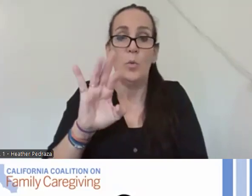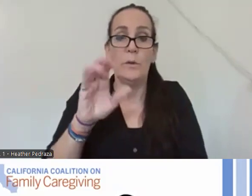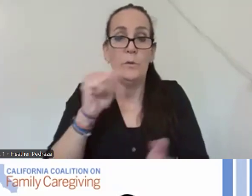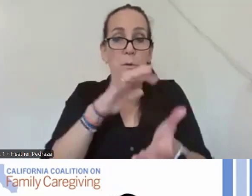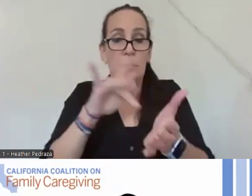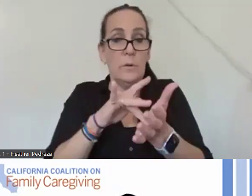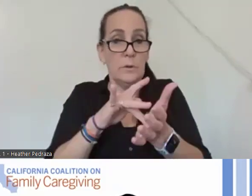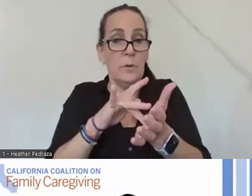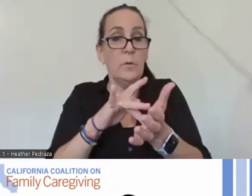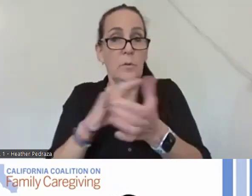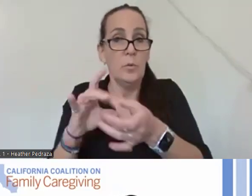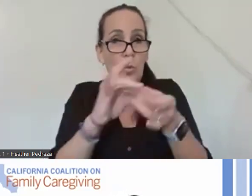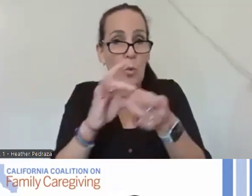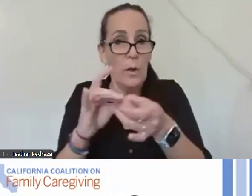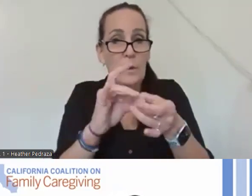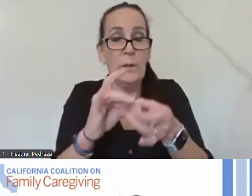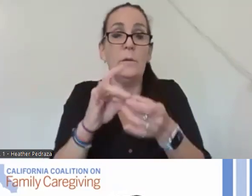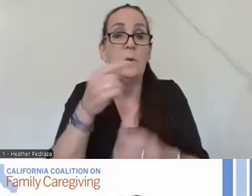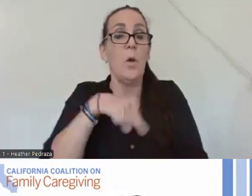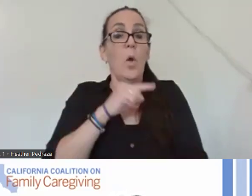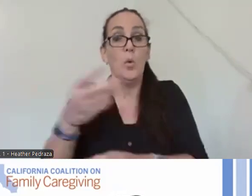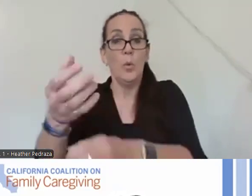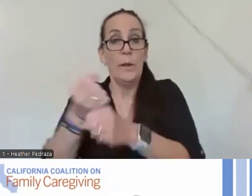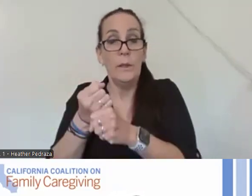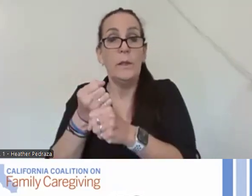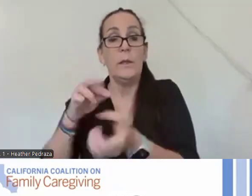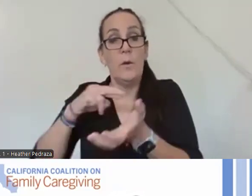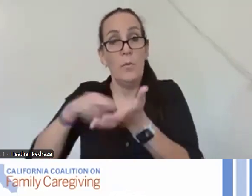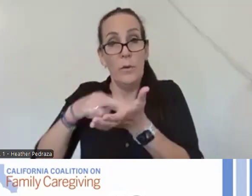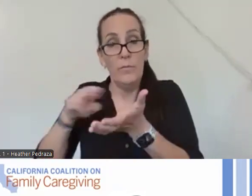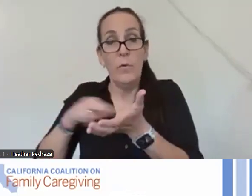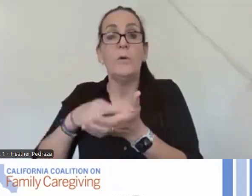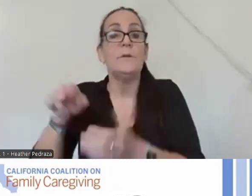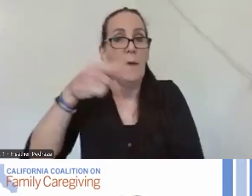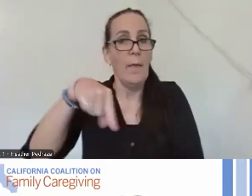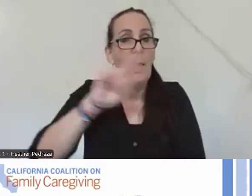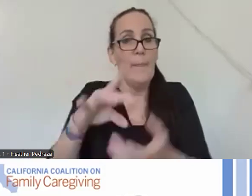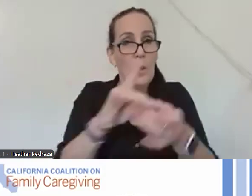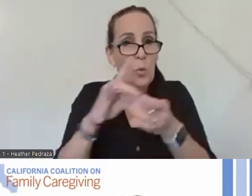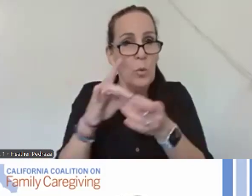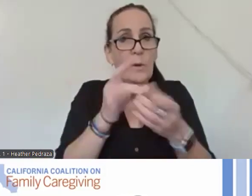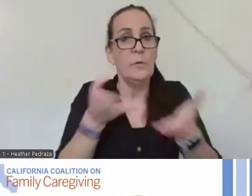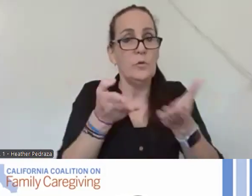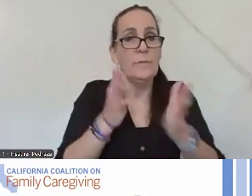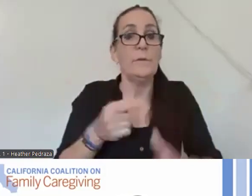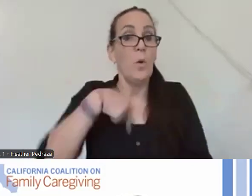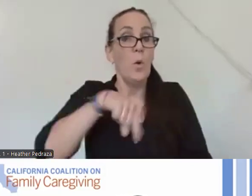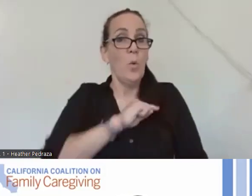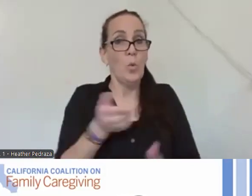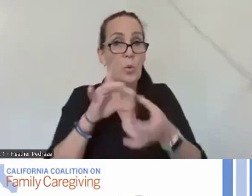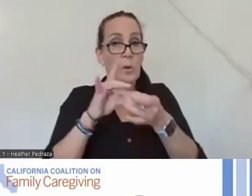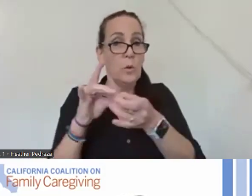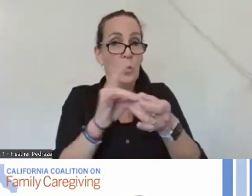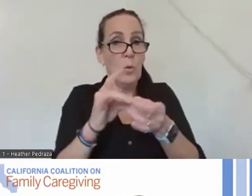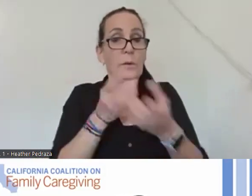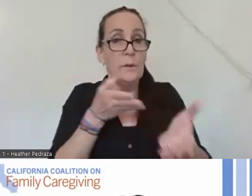receive services, referrals from the regional centers. They coordinate services. We coordinate a lot of services. So now it